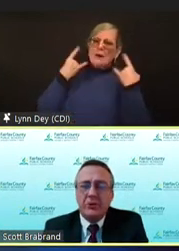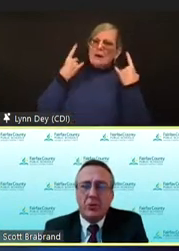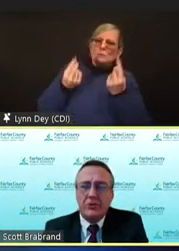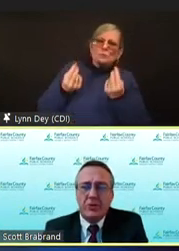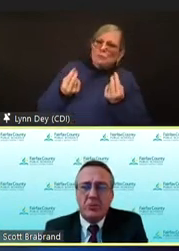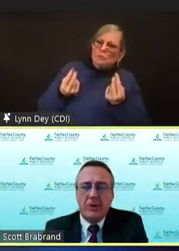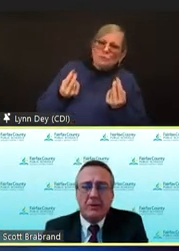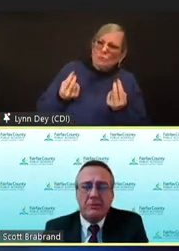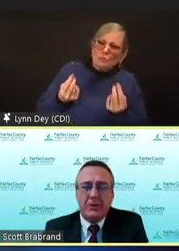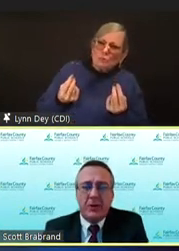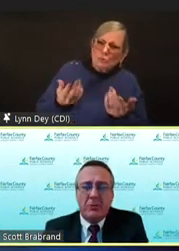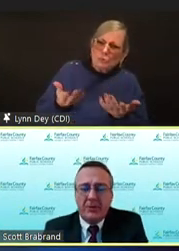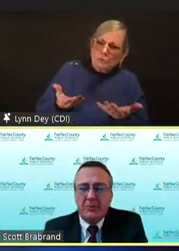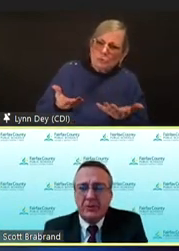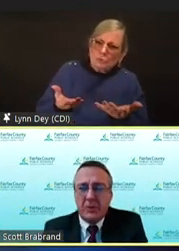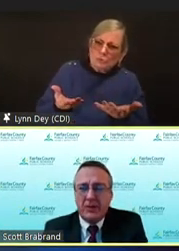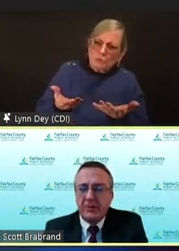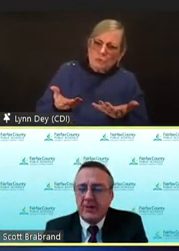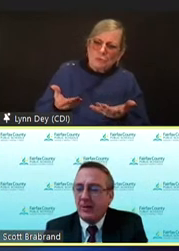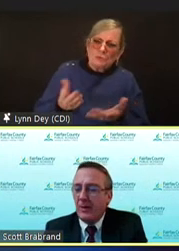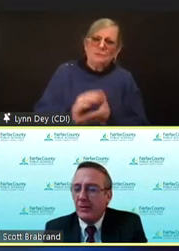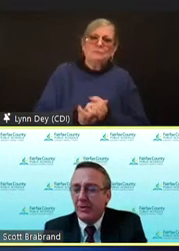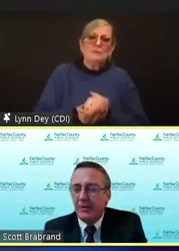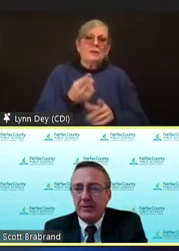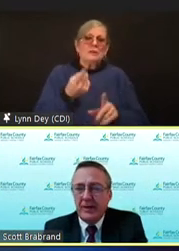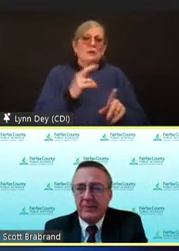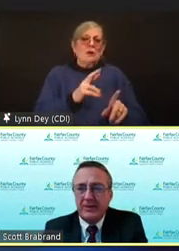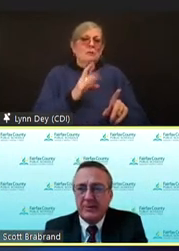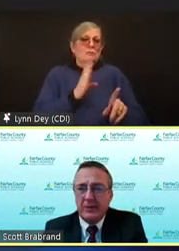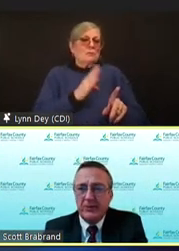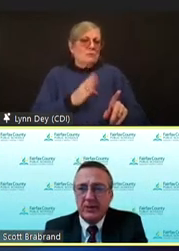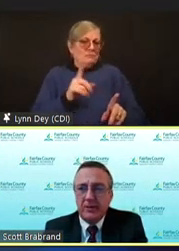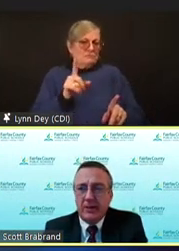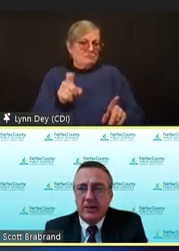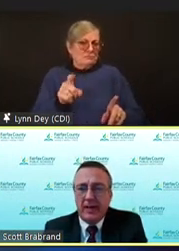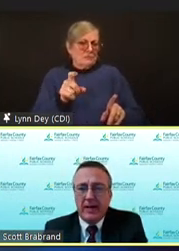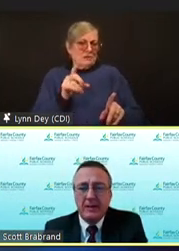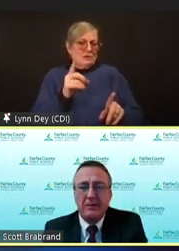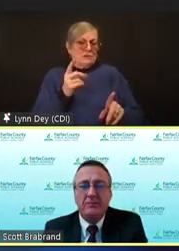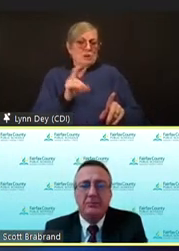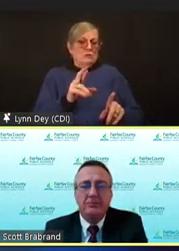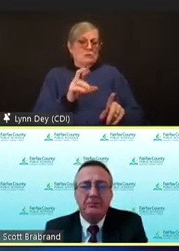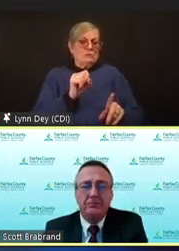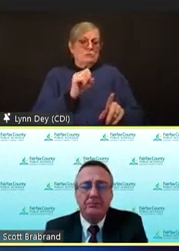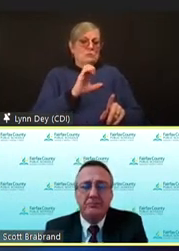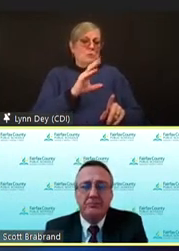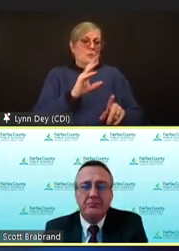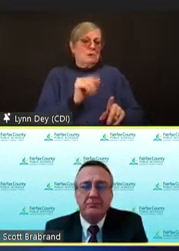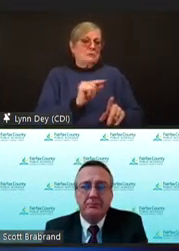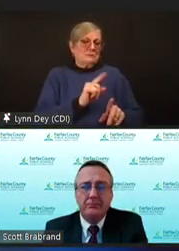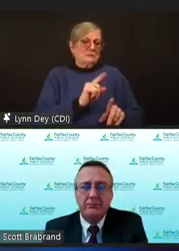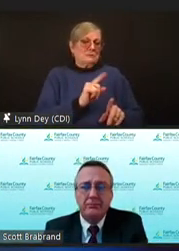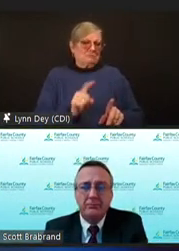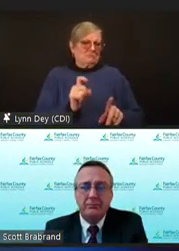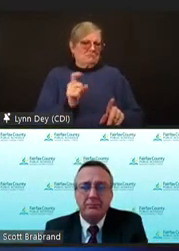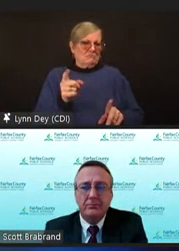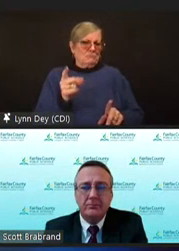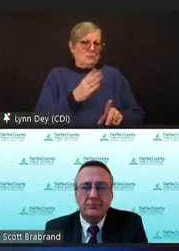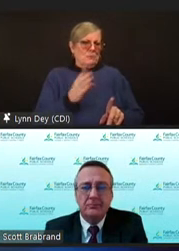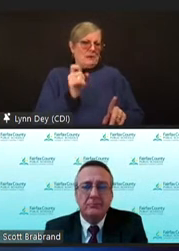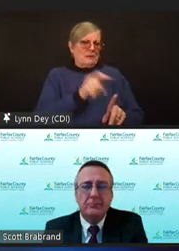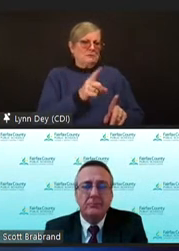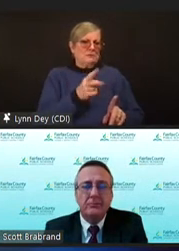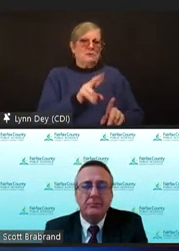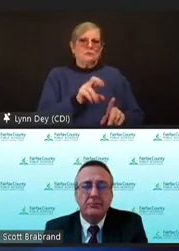Dr. Schwartz, do you want to start with a response to that question, and then maybe some others can add in? So masks are